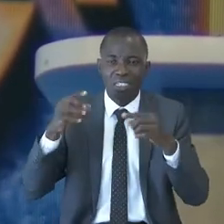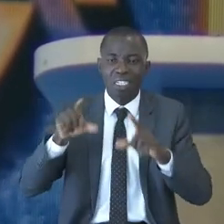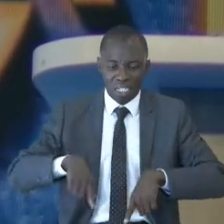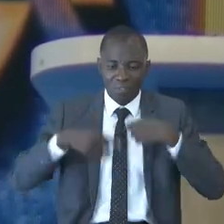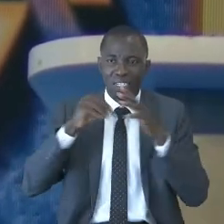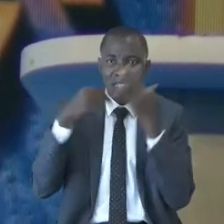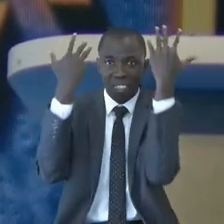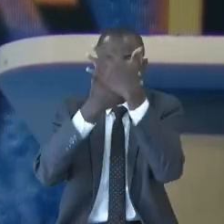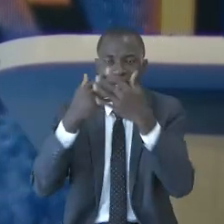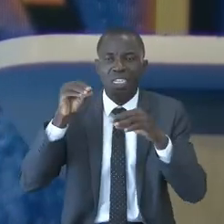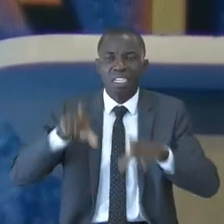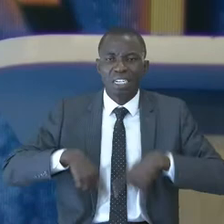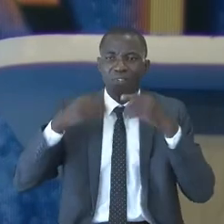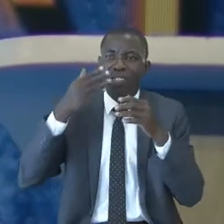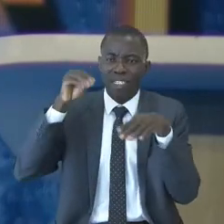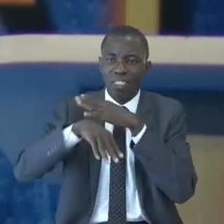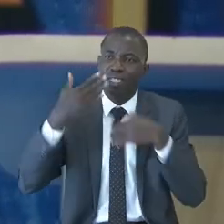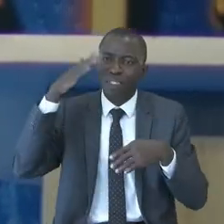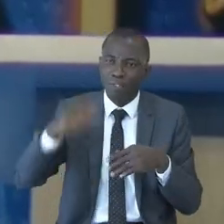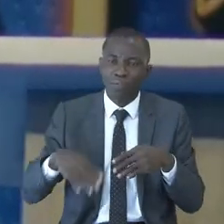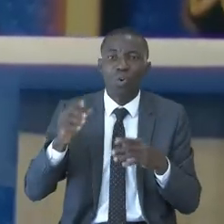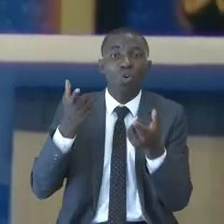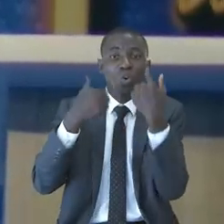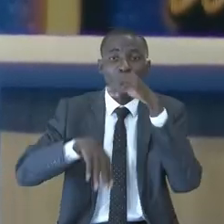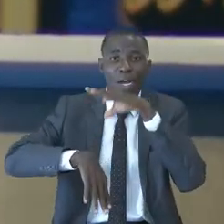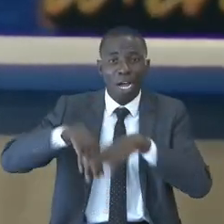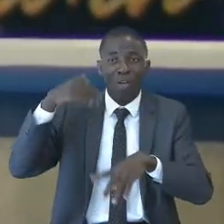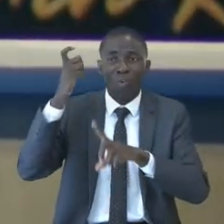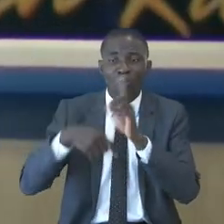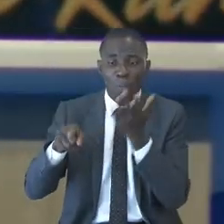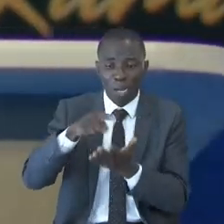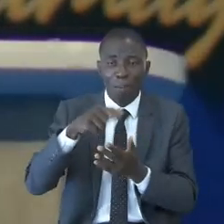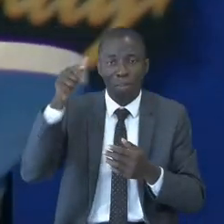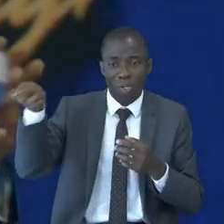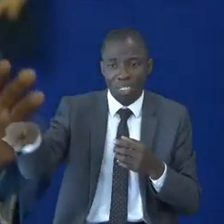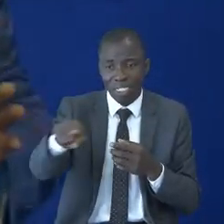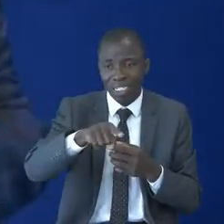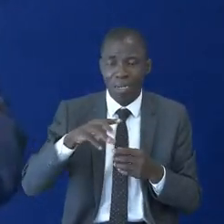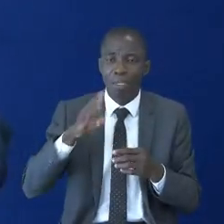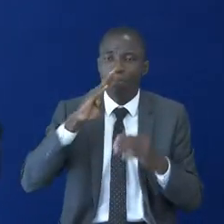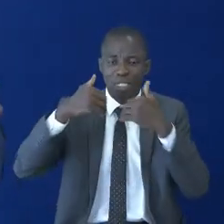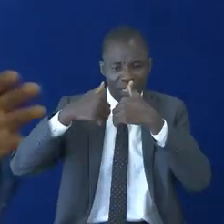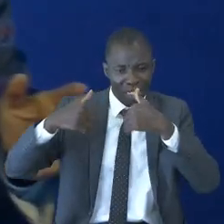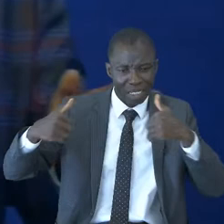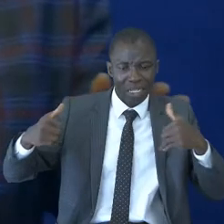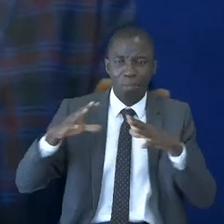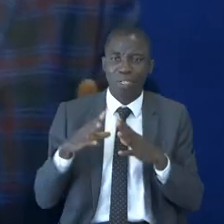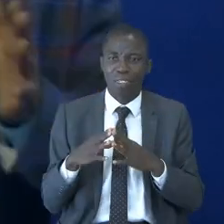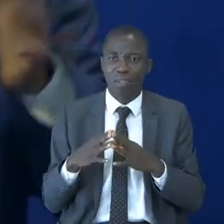darkness, living in evil, come out from among them. and be ye